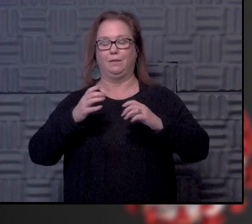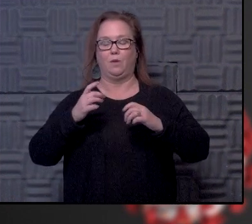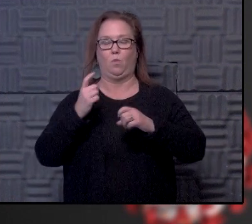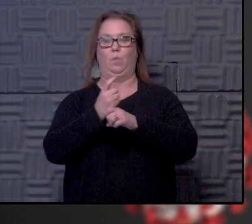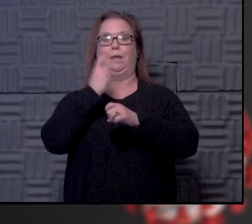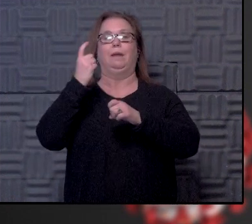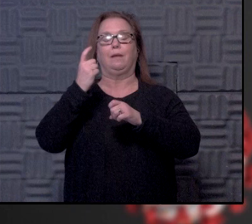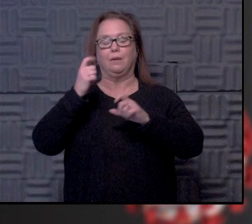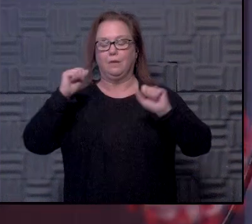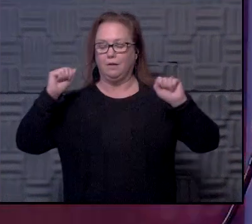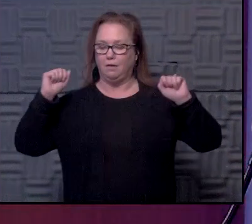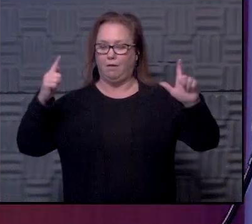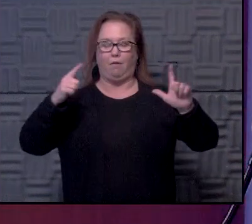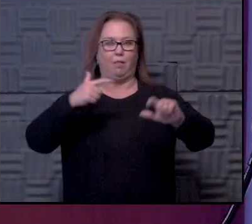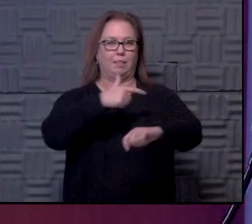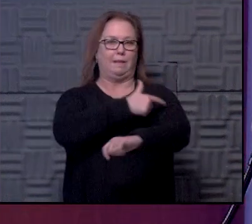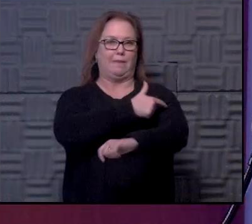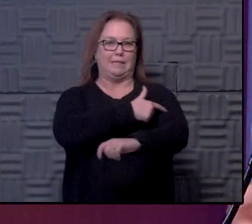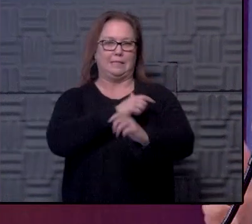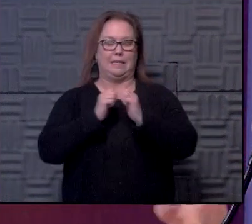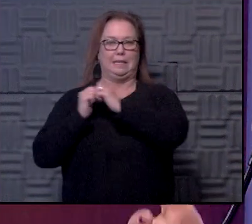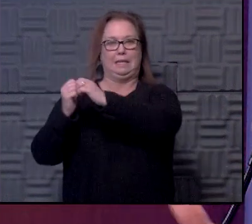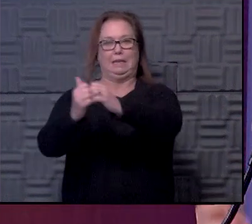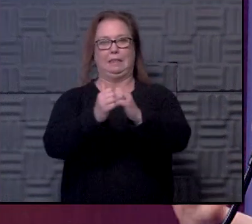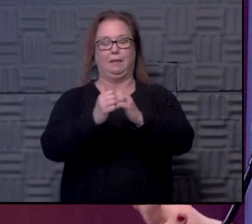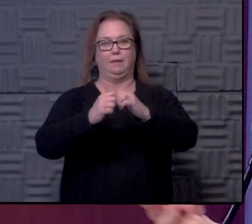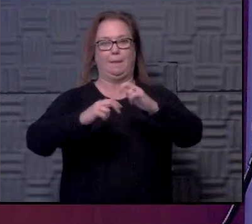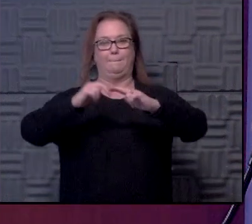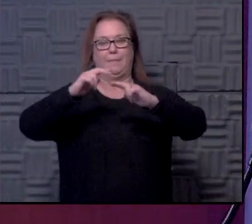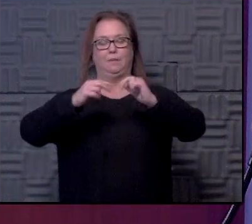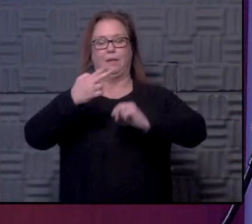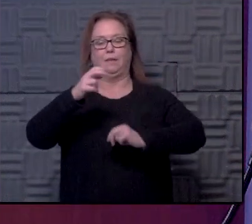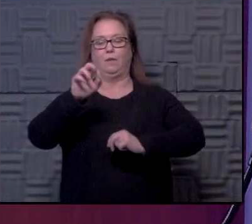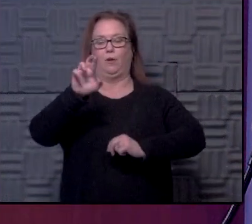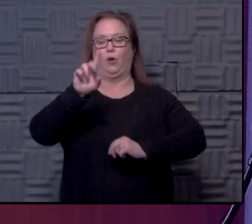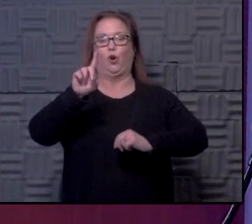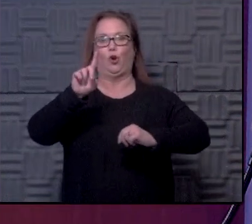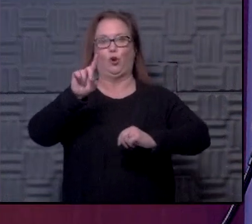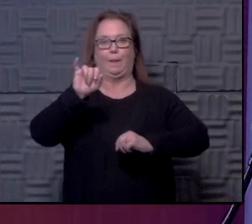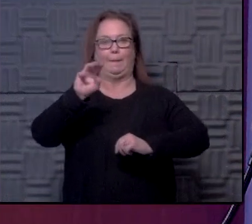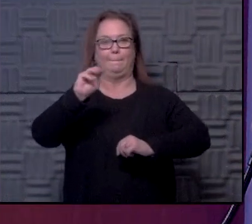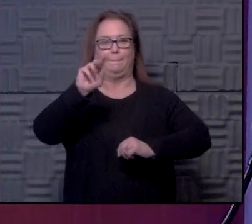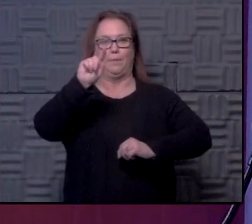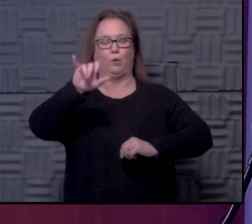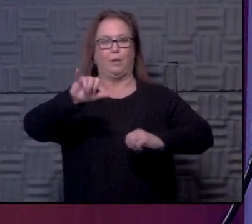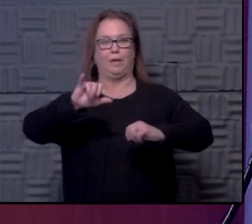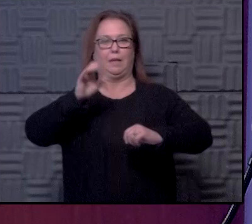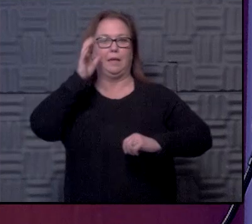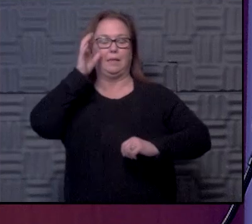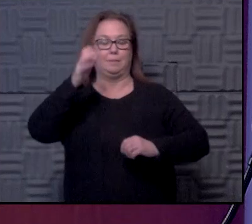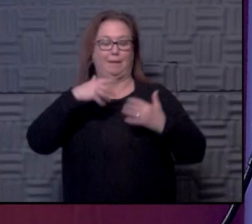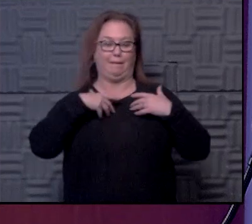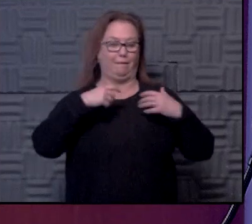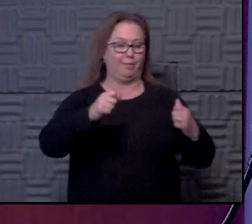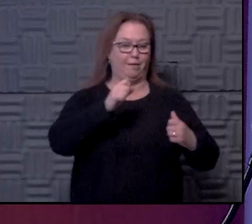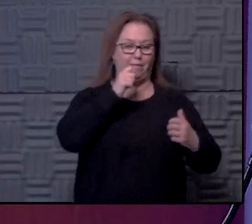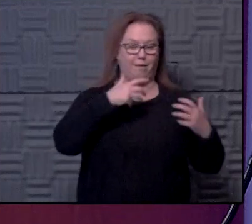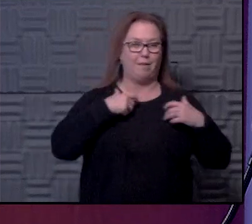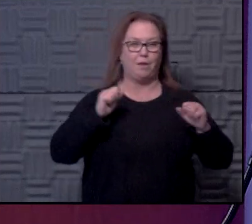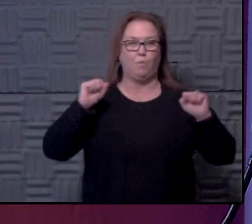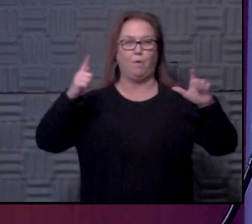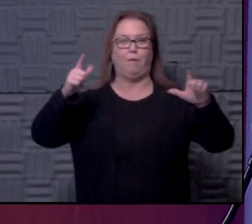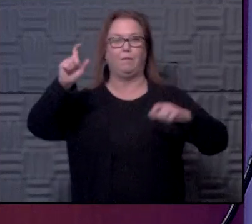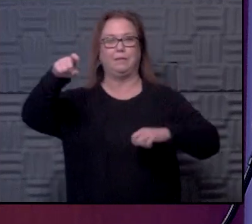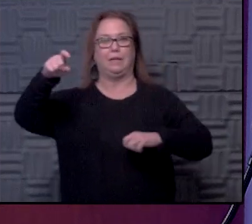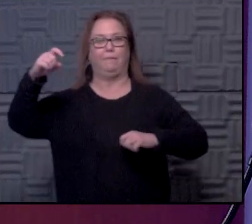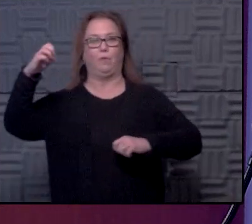all getting vaccinated together. That's part of building the herd immunity concept. So healthy or not, we all need it if we want